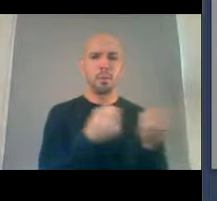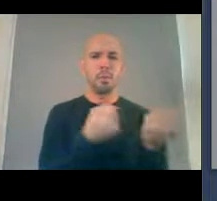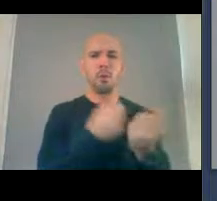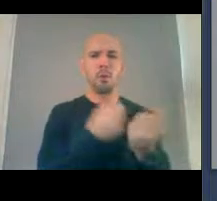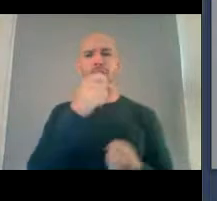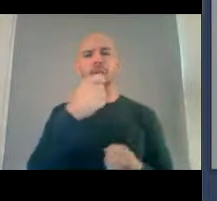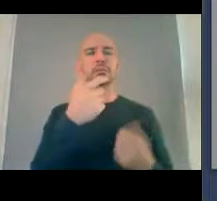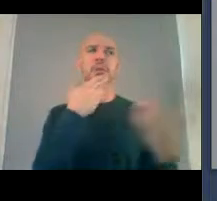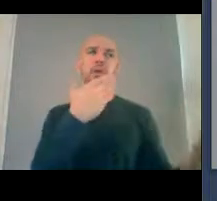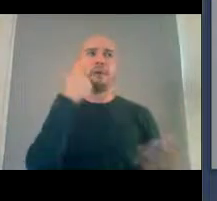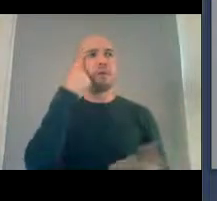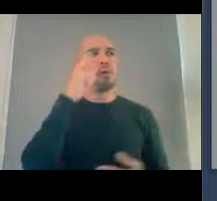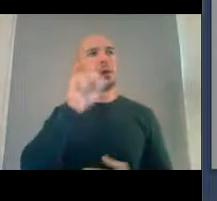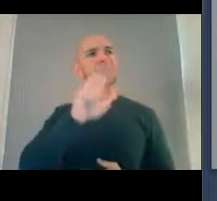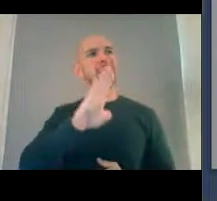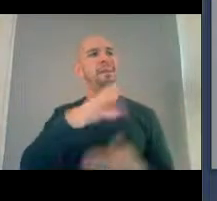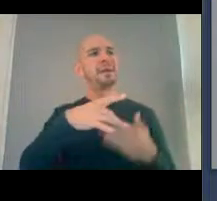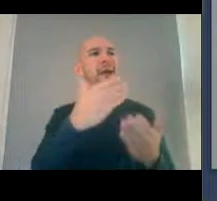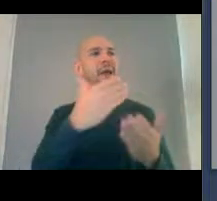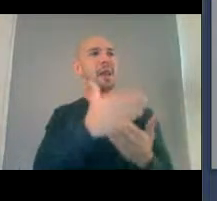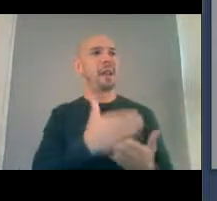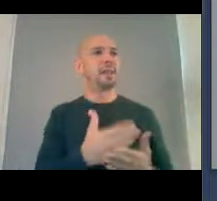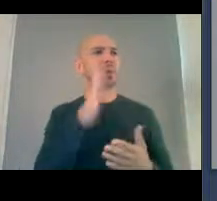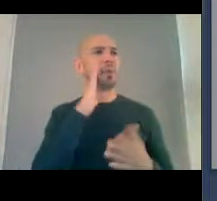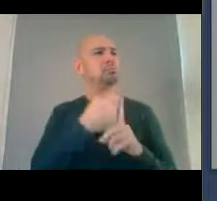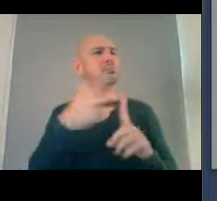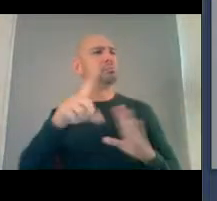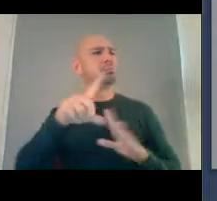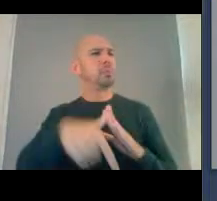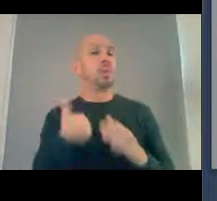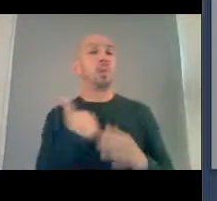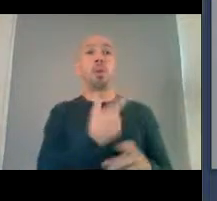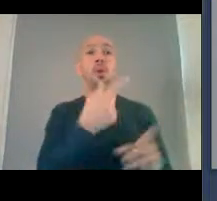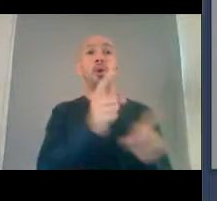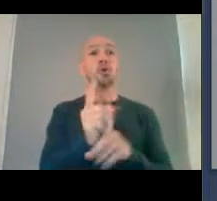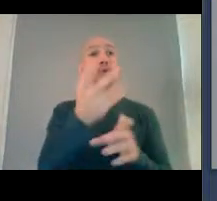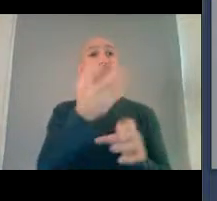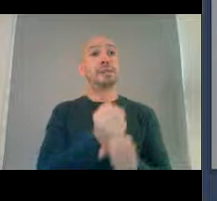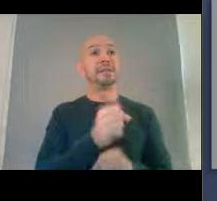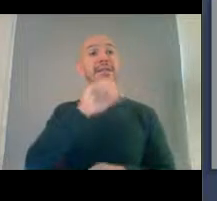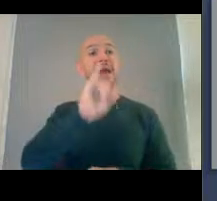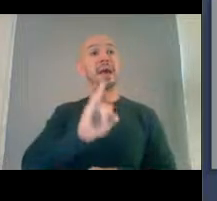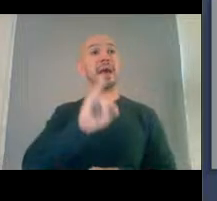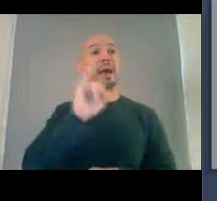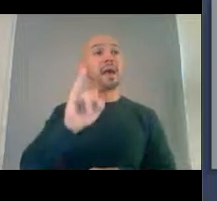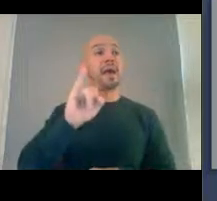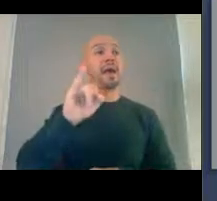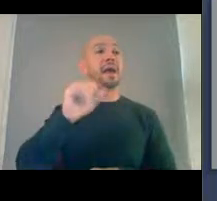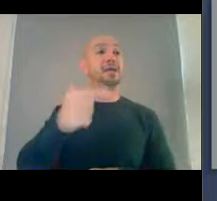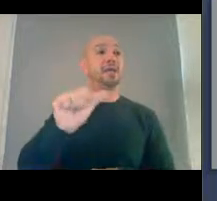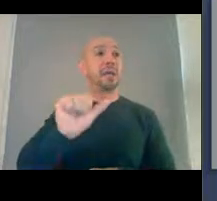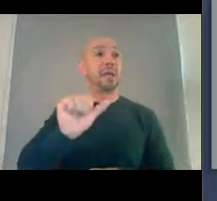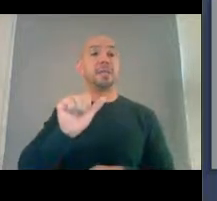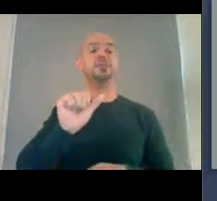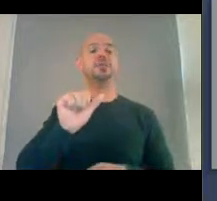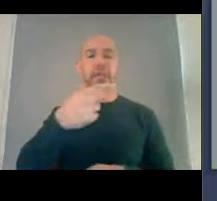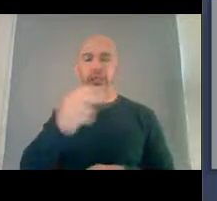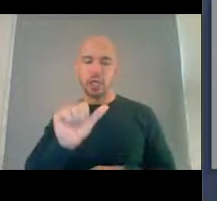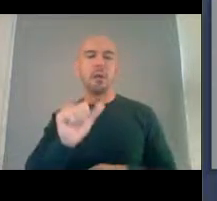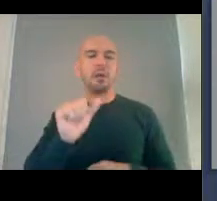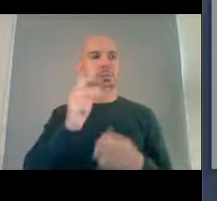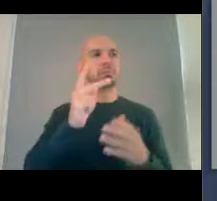on the agenda we also received uh an iija budget update uh and we'll be working with keith